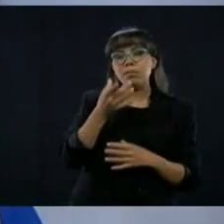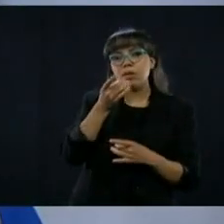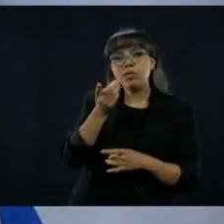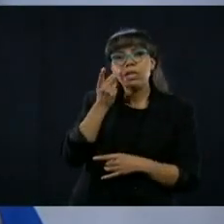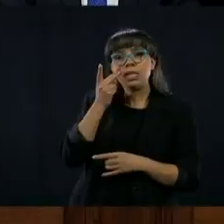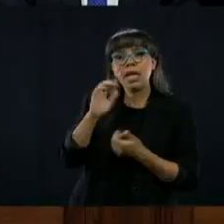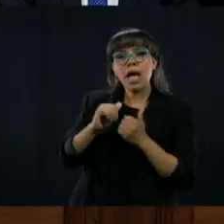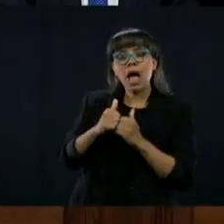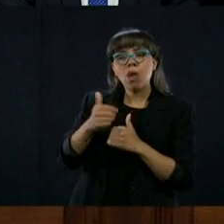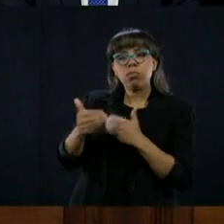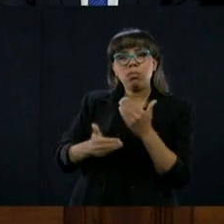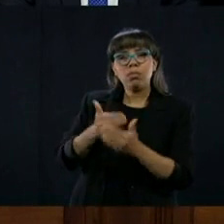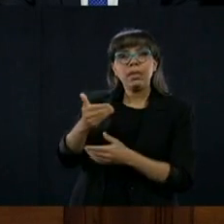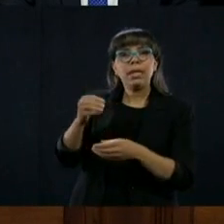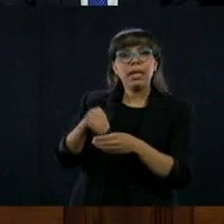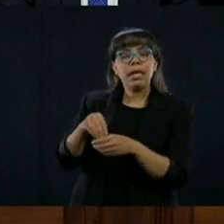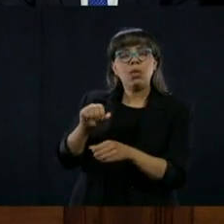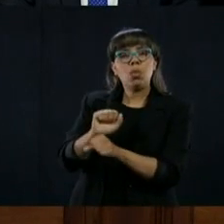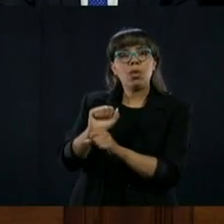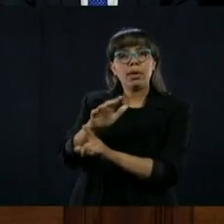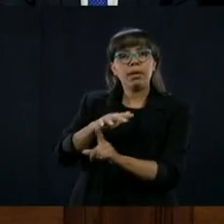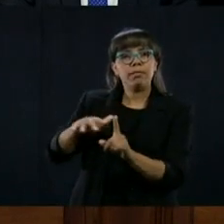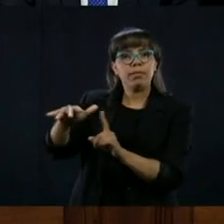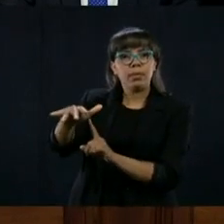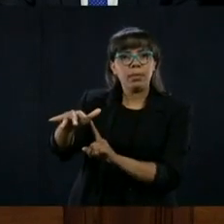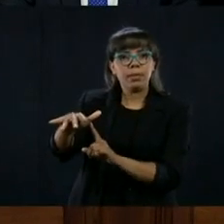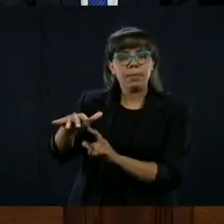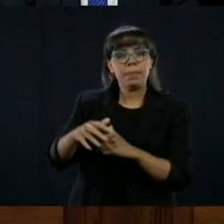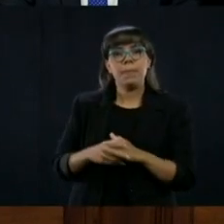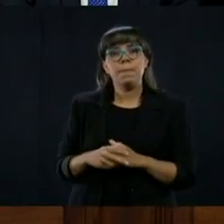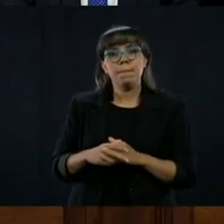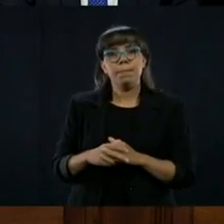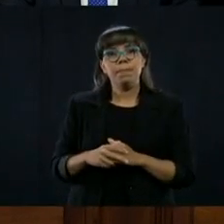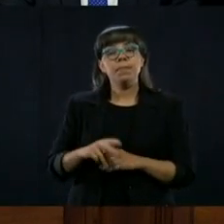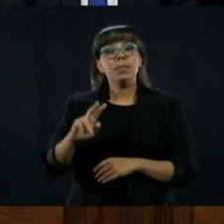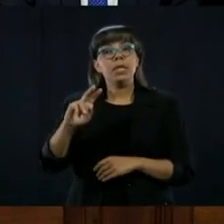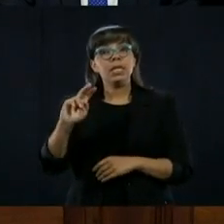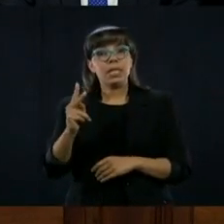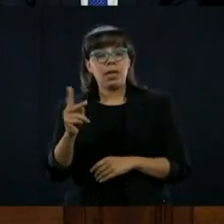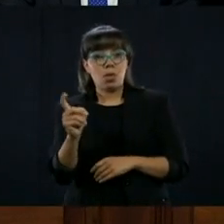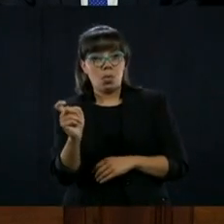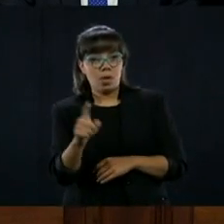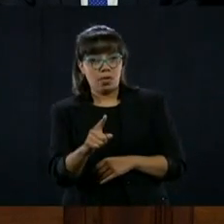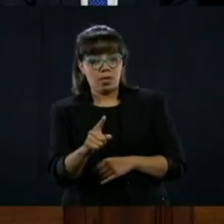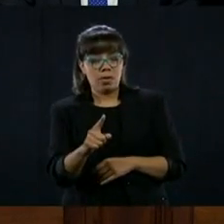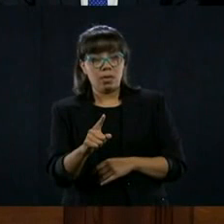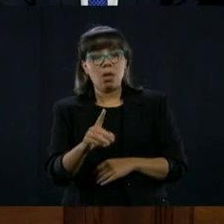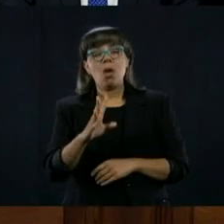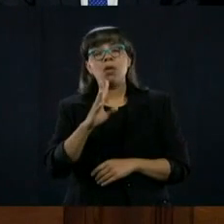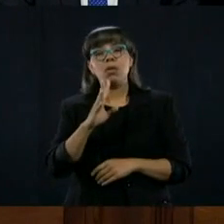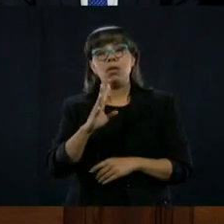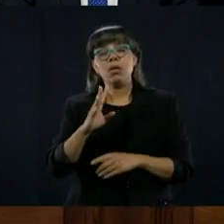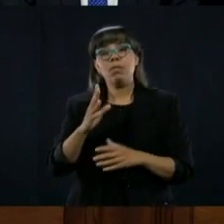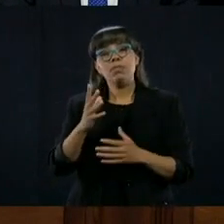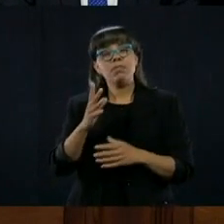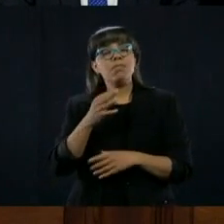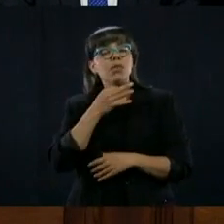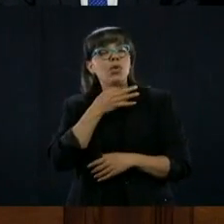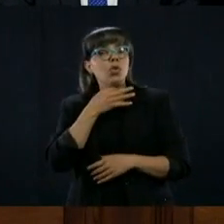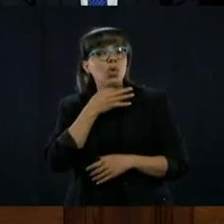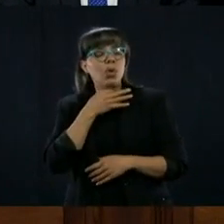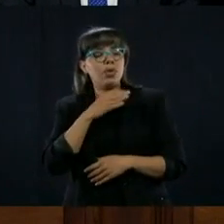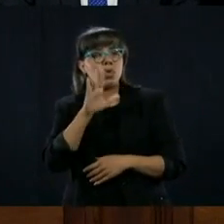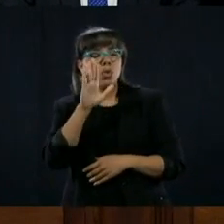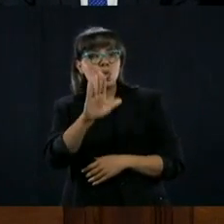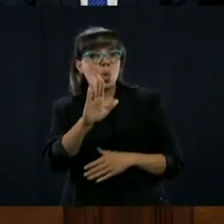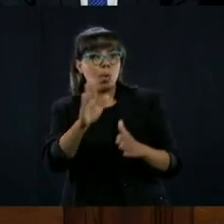question? I would like to hear your strategy for Maisonneuve, Douglas, and Lakeshore,